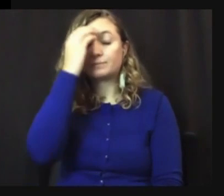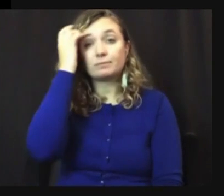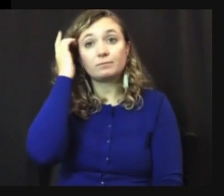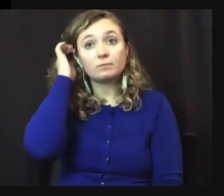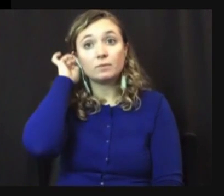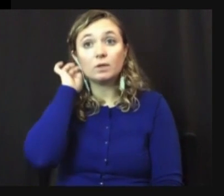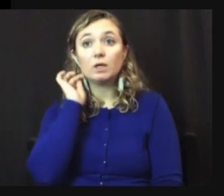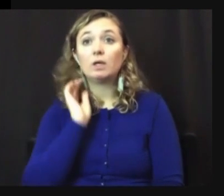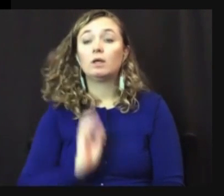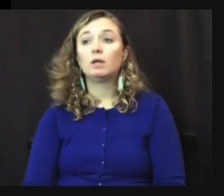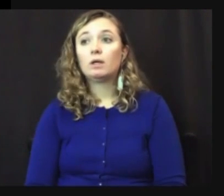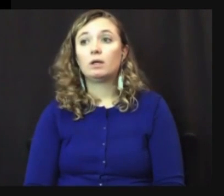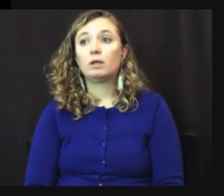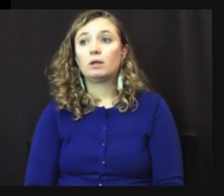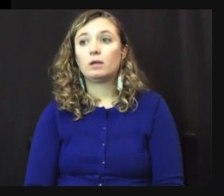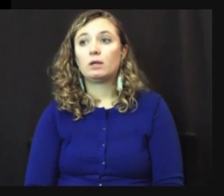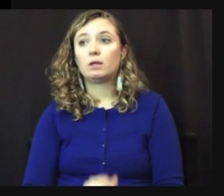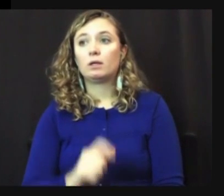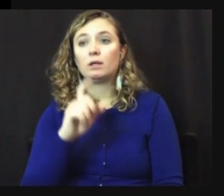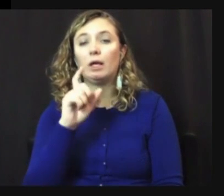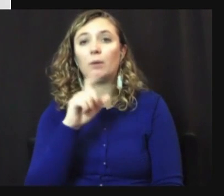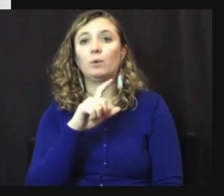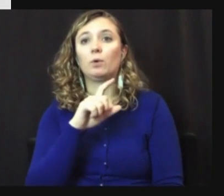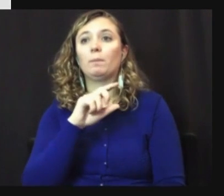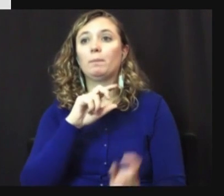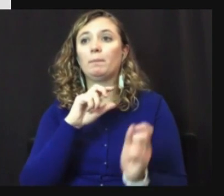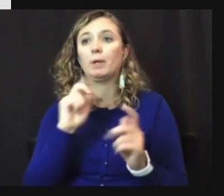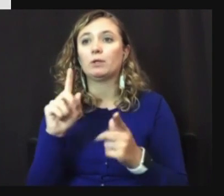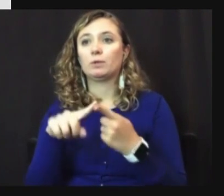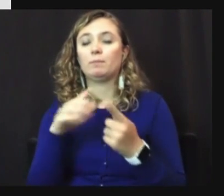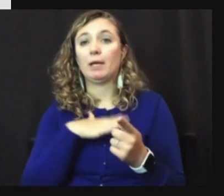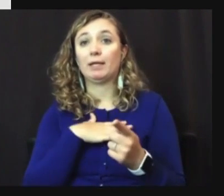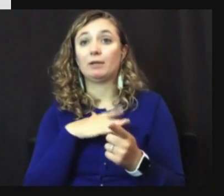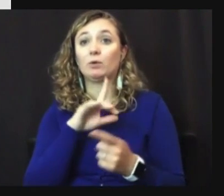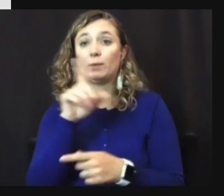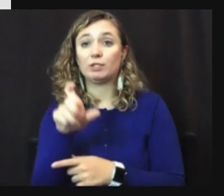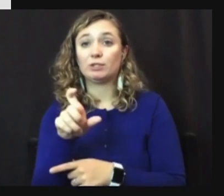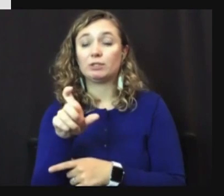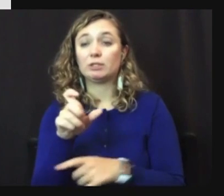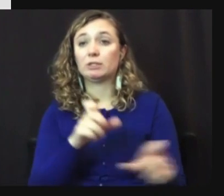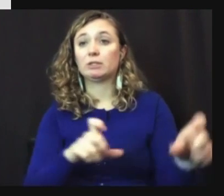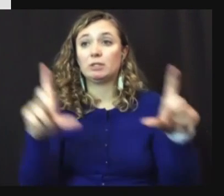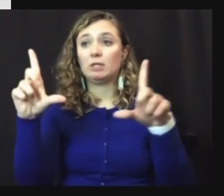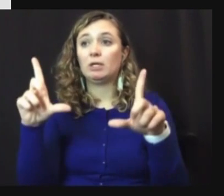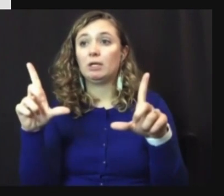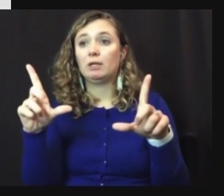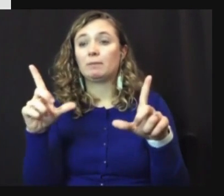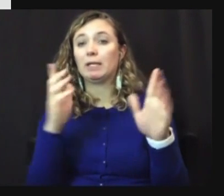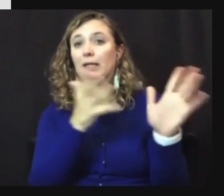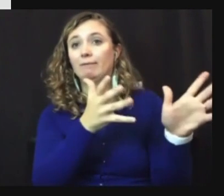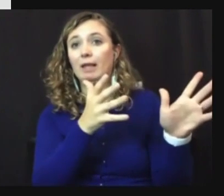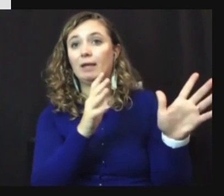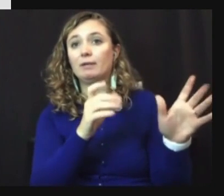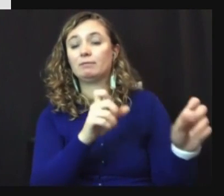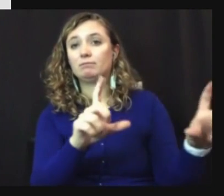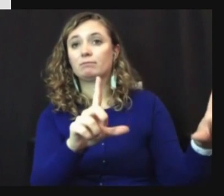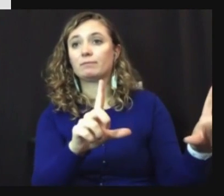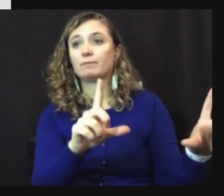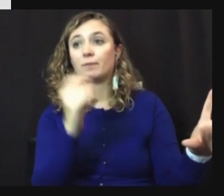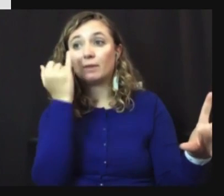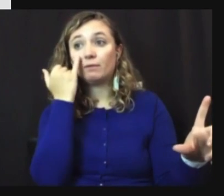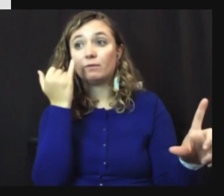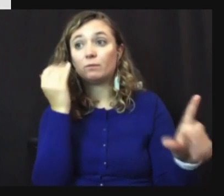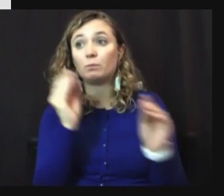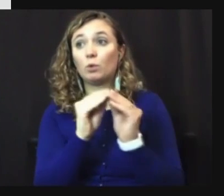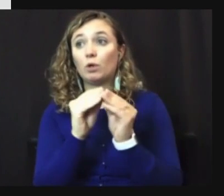I should have went over to my question slide. I'm going to leave this here. If anybody has any